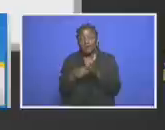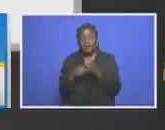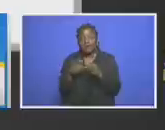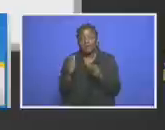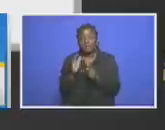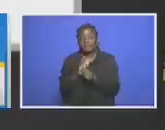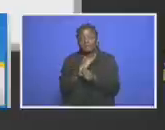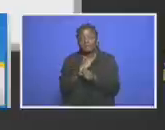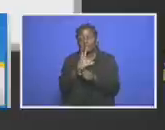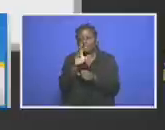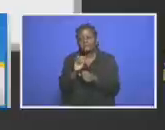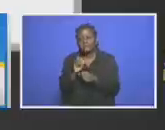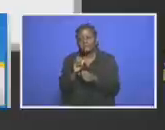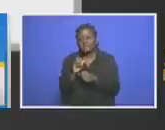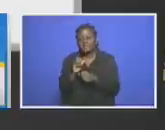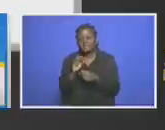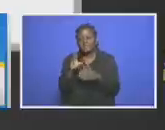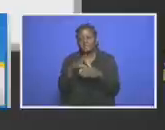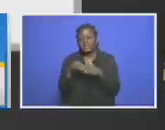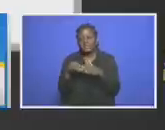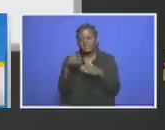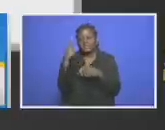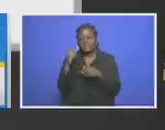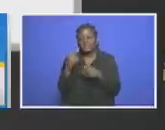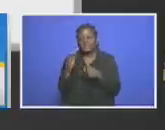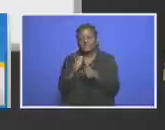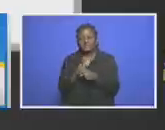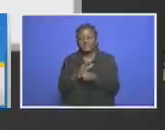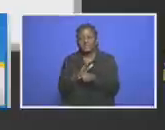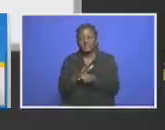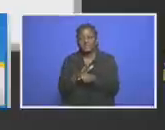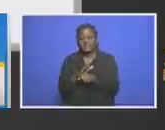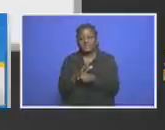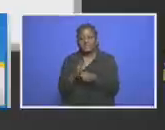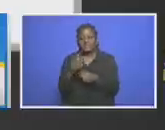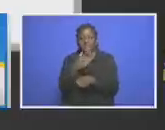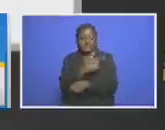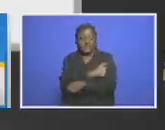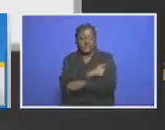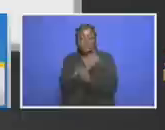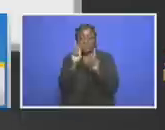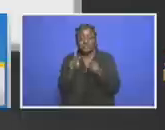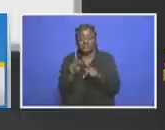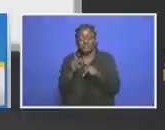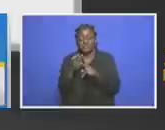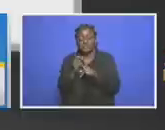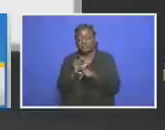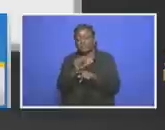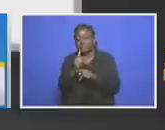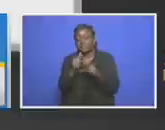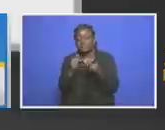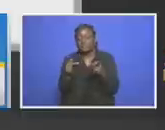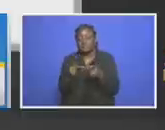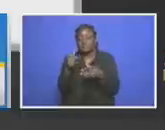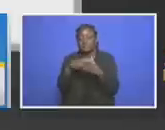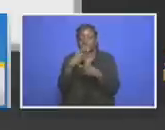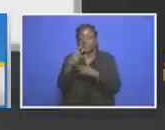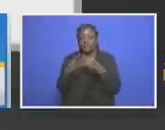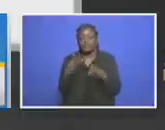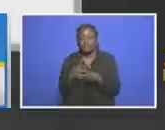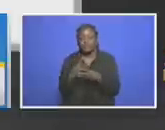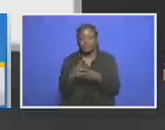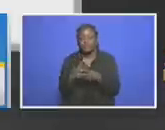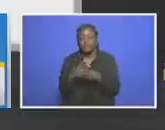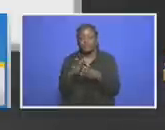fee of $50 for fully vaccinated visitors from the rest of the world. Non-vaccinated persons applying with an RT-PCR test from the